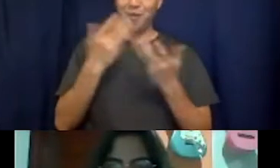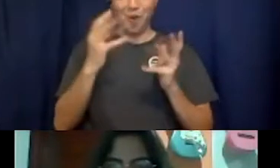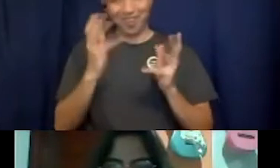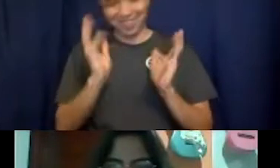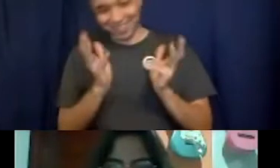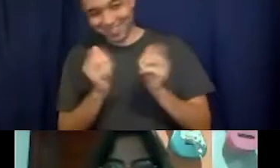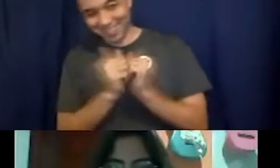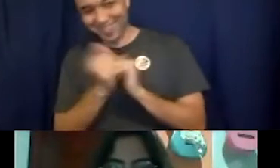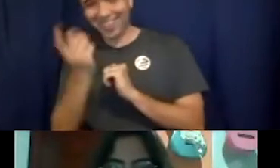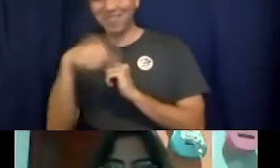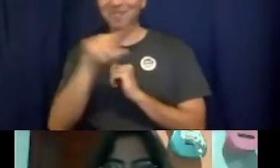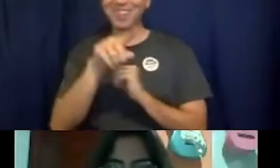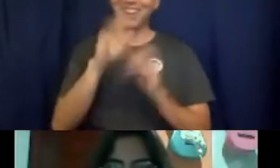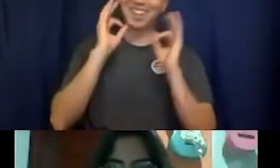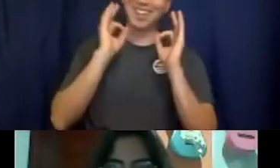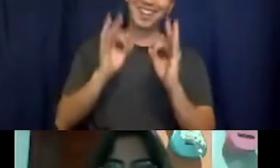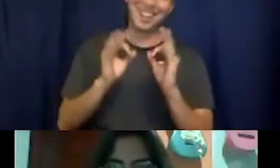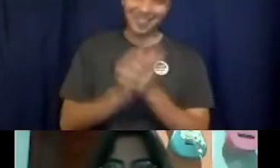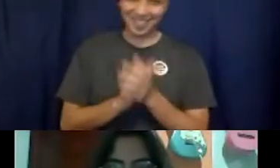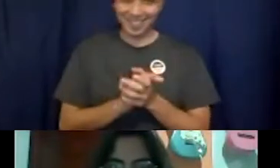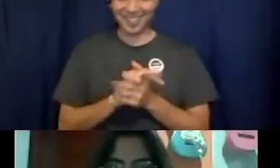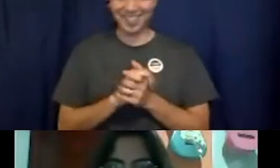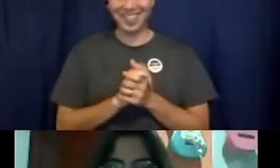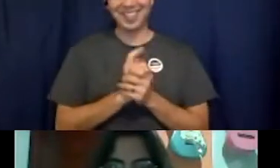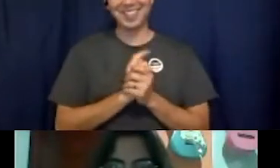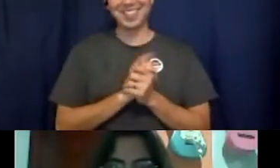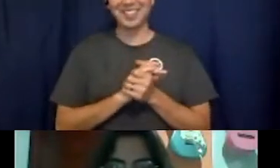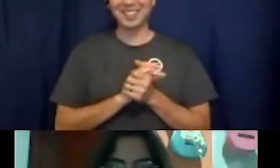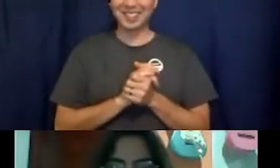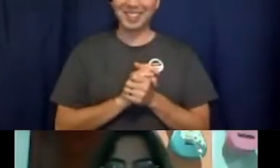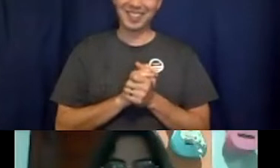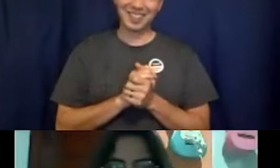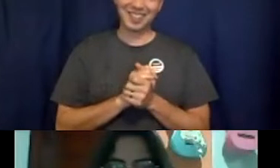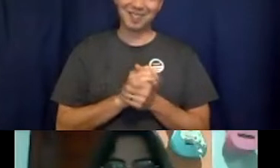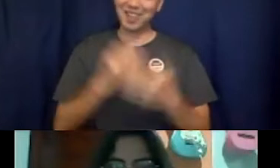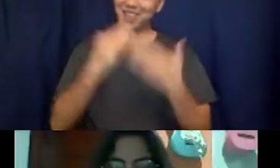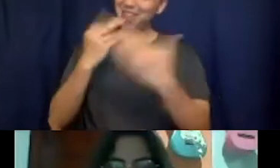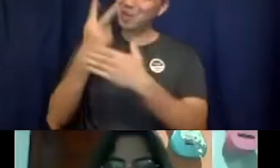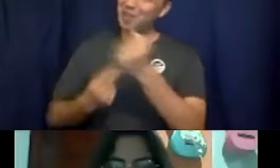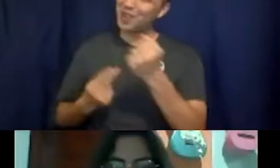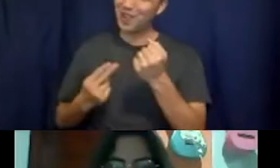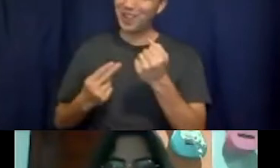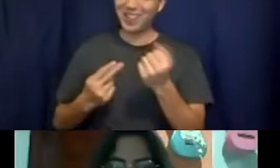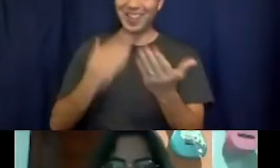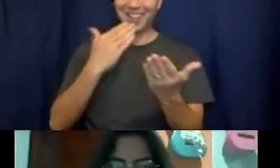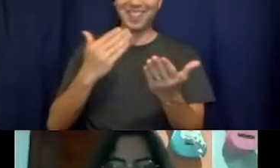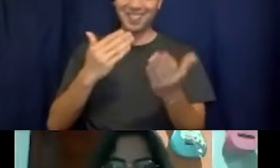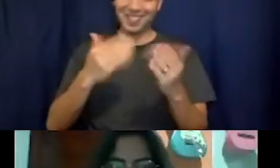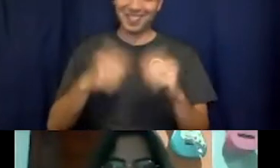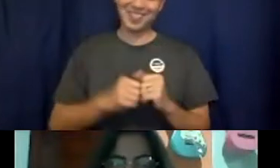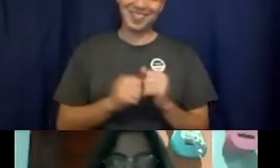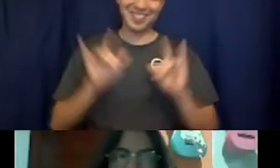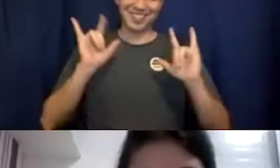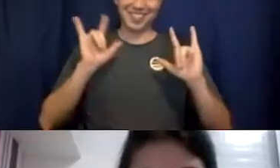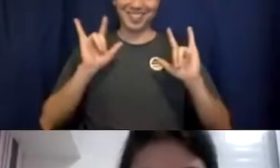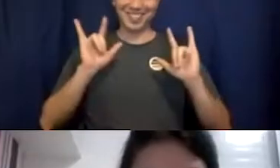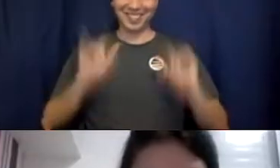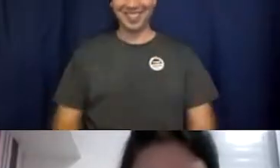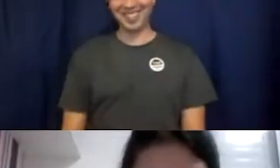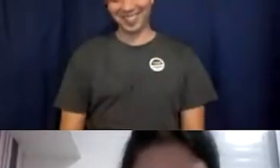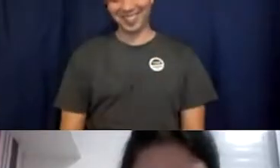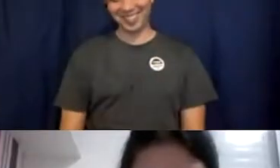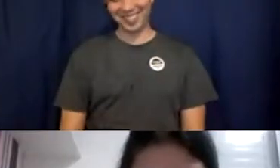she was dressed as the abstract interpretation of Purple Rain, the Prince song. And it